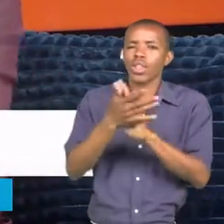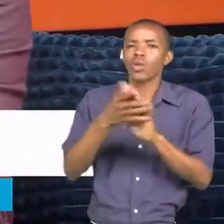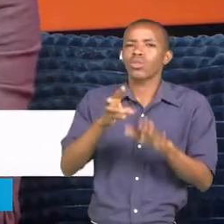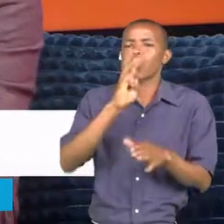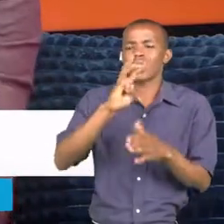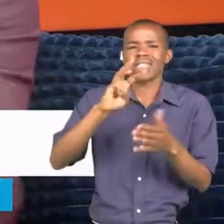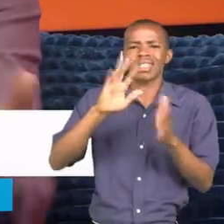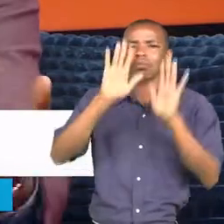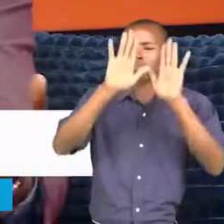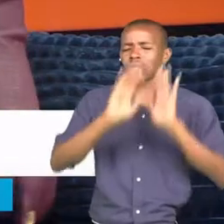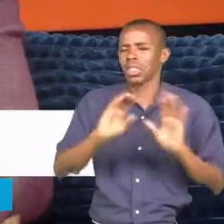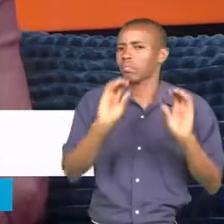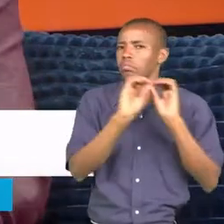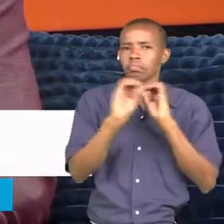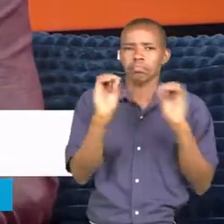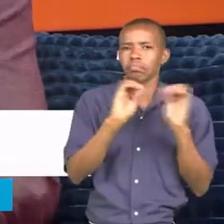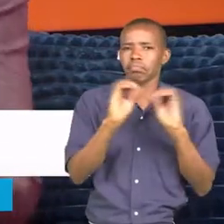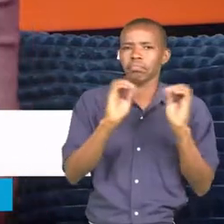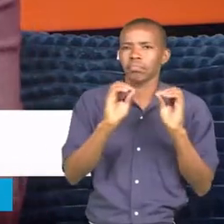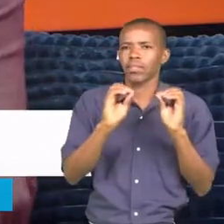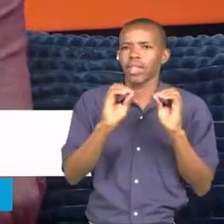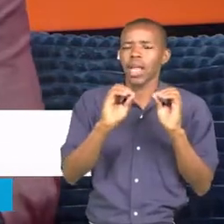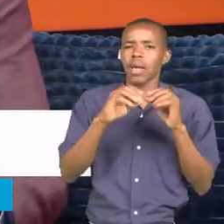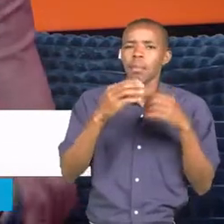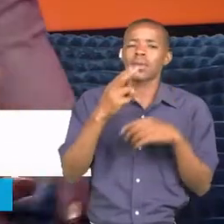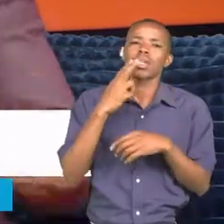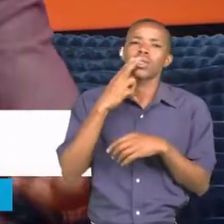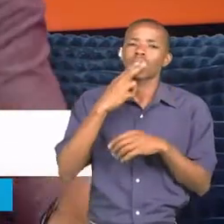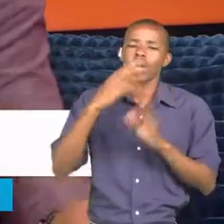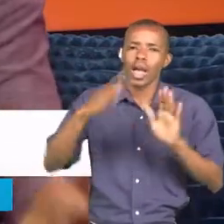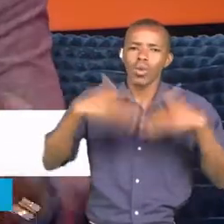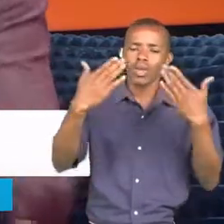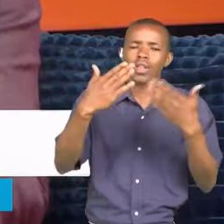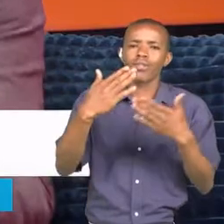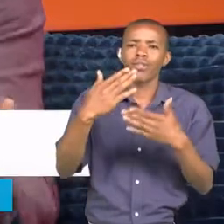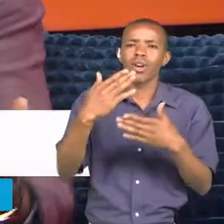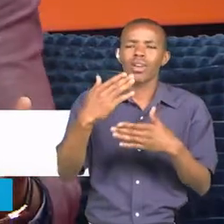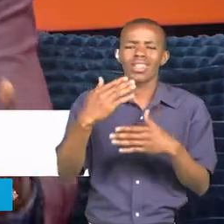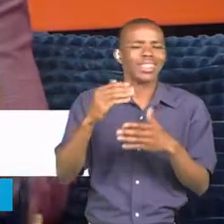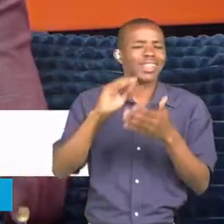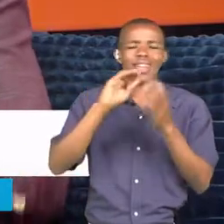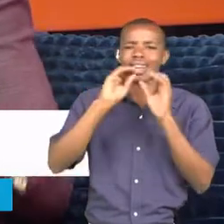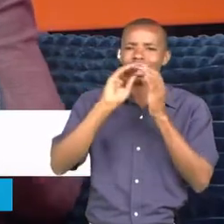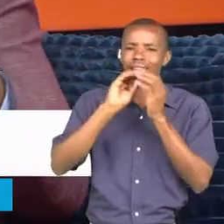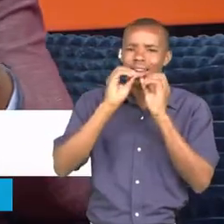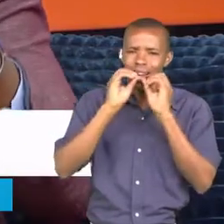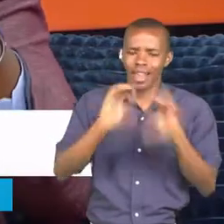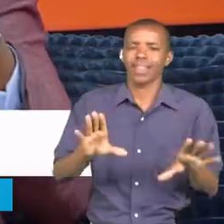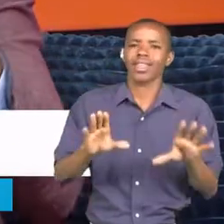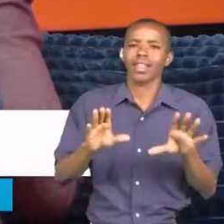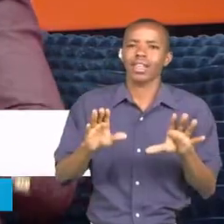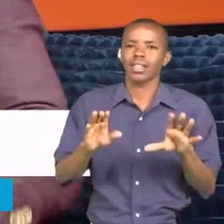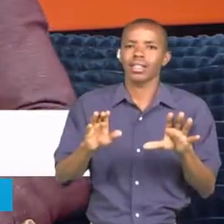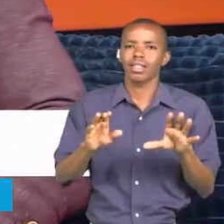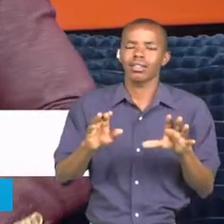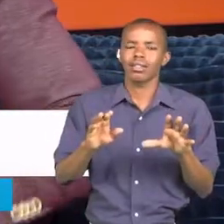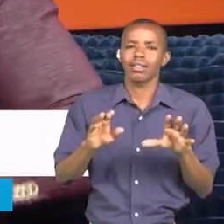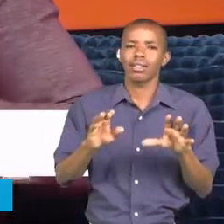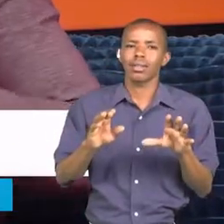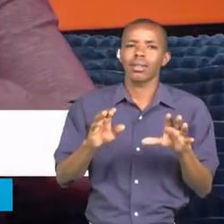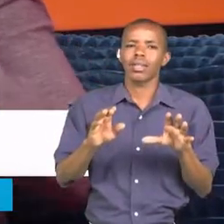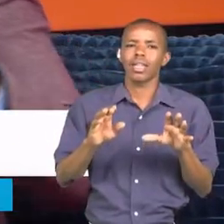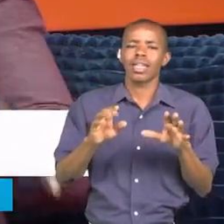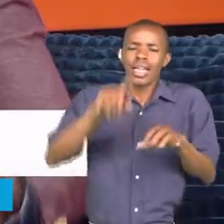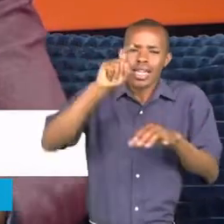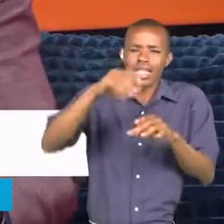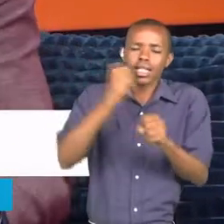nothing. Nothing, actually. Mm-hmm. When you give someone sugar only, that's nothing. Yeah. So priorities, actually. What